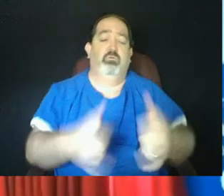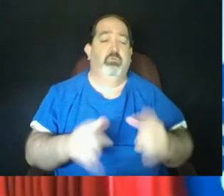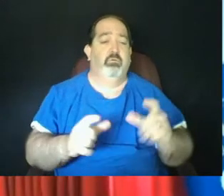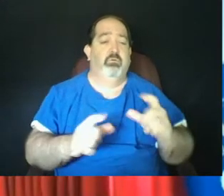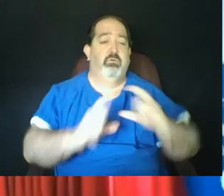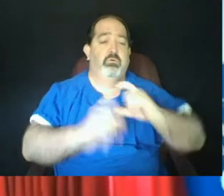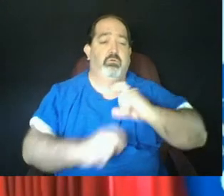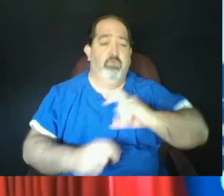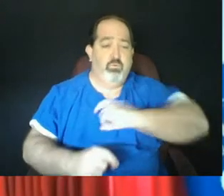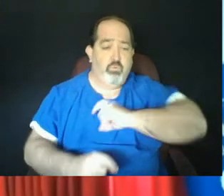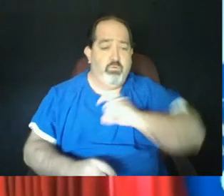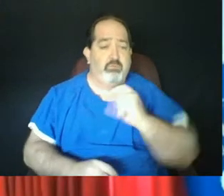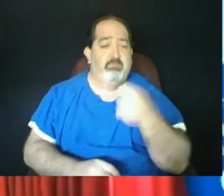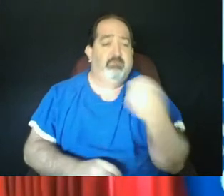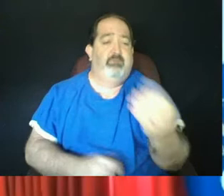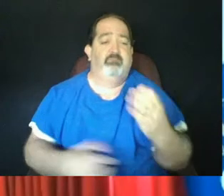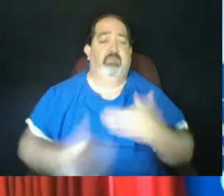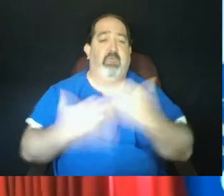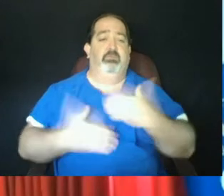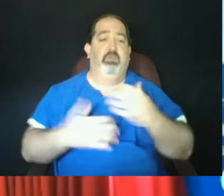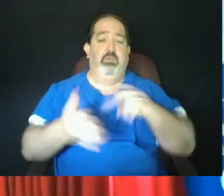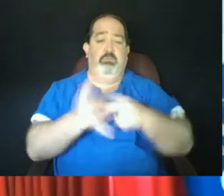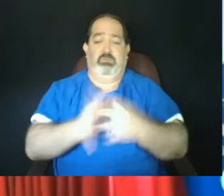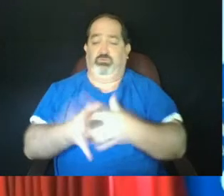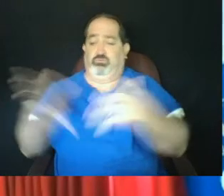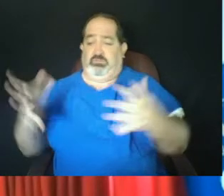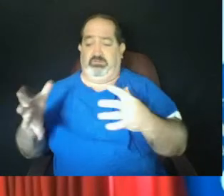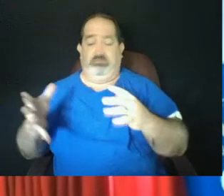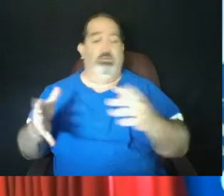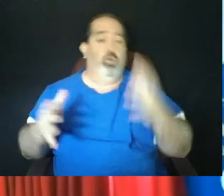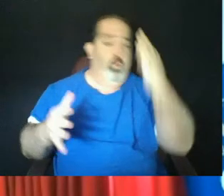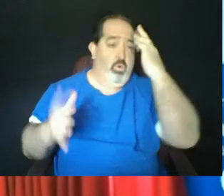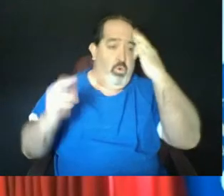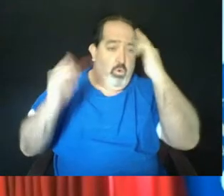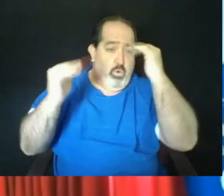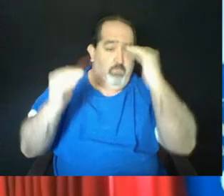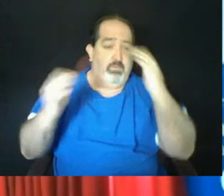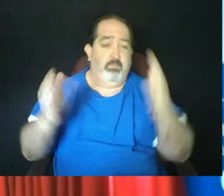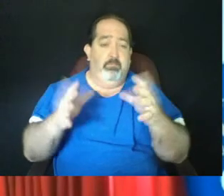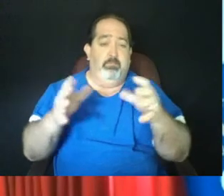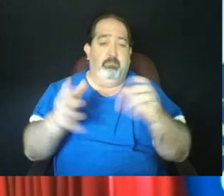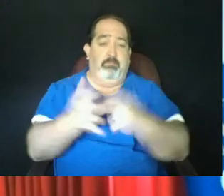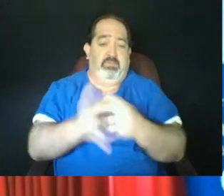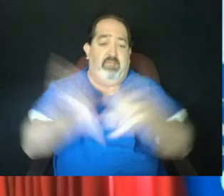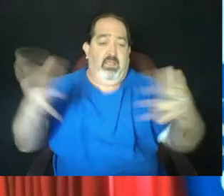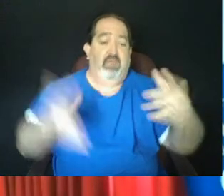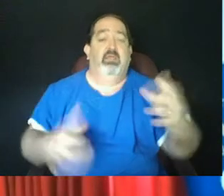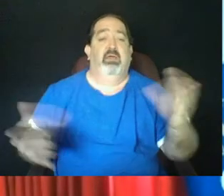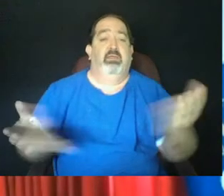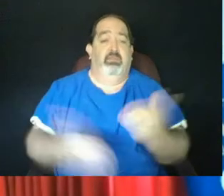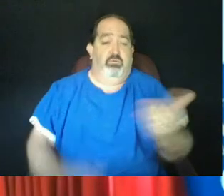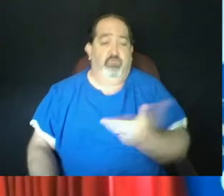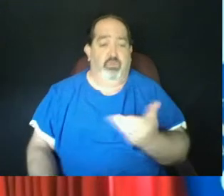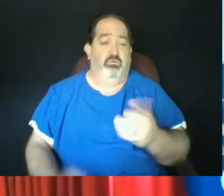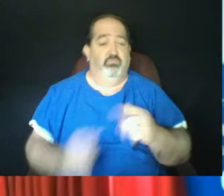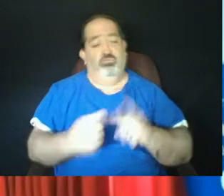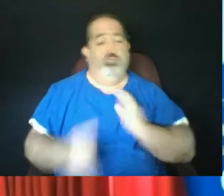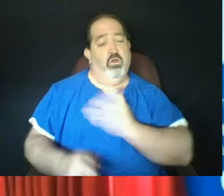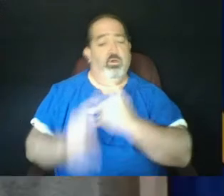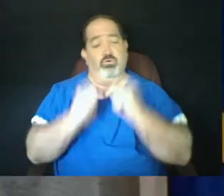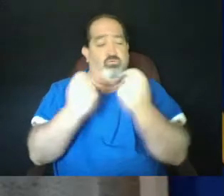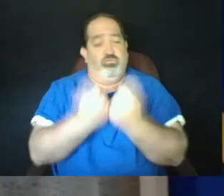to give them this, and hopefully it means as much to them as it does to us by giving it to them. And again, welcome to the tribe, AOA recipients.